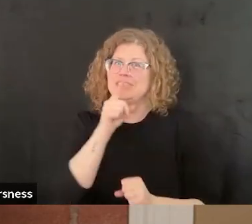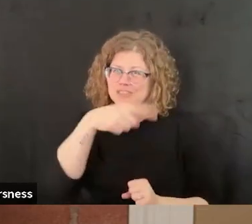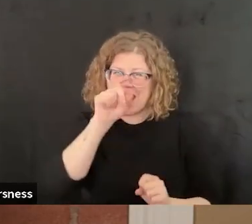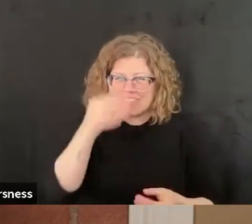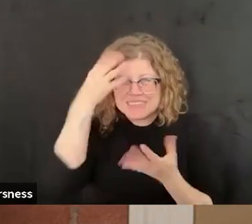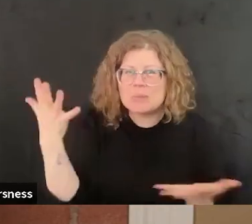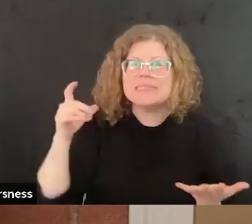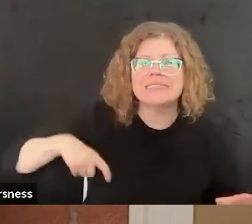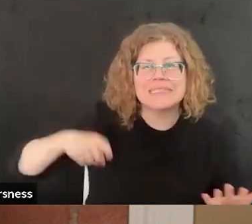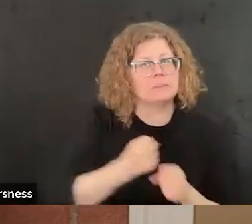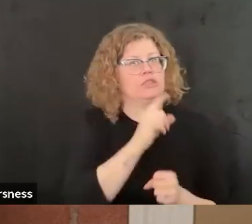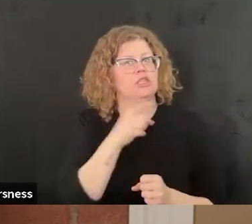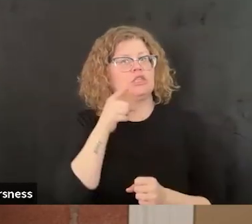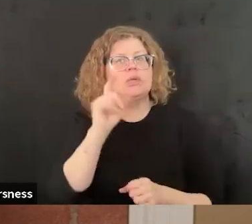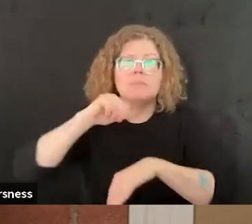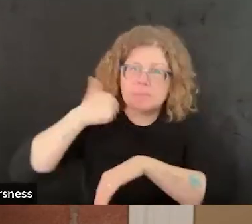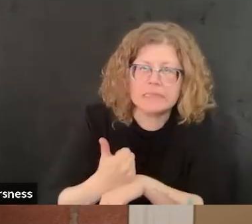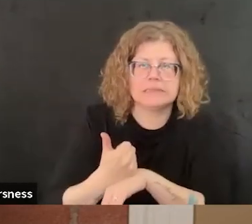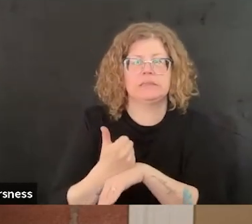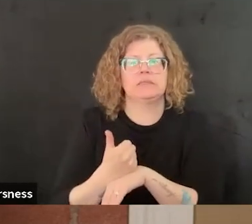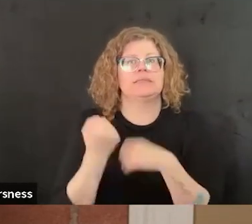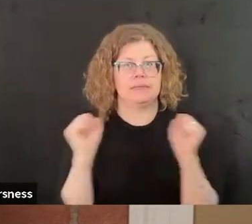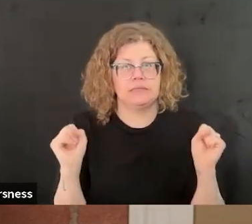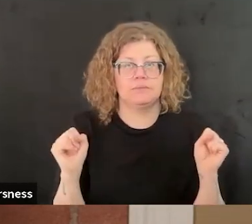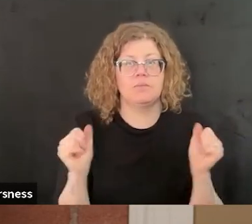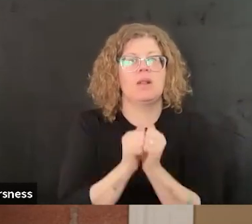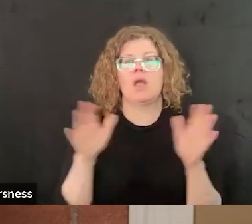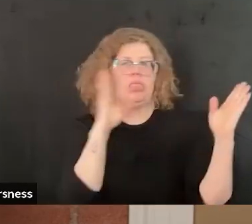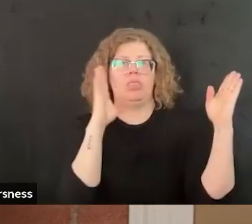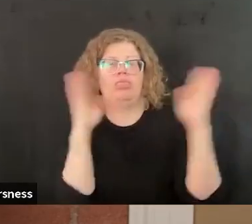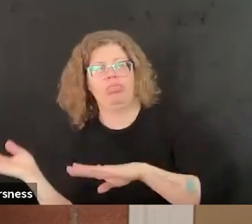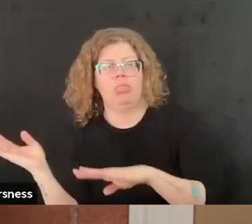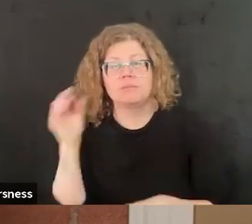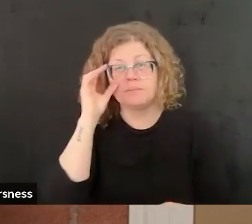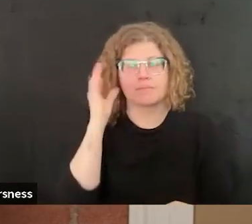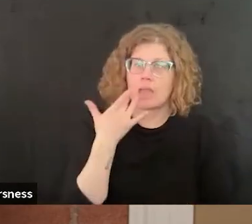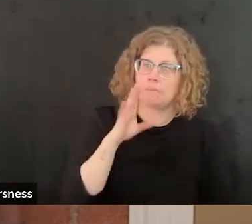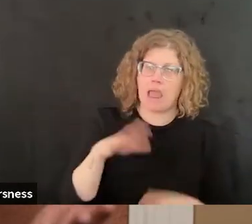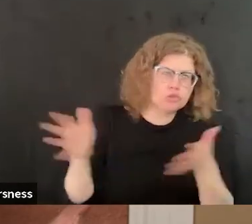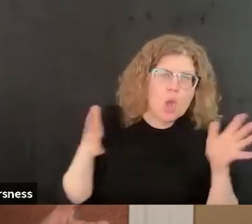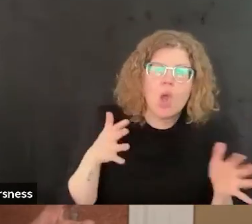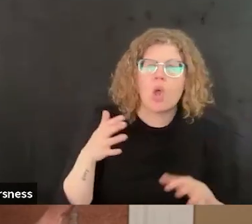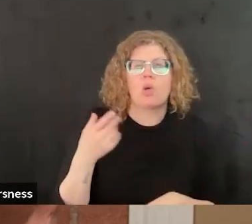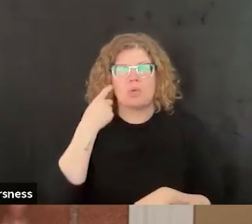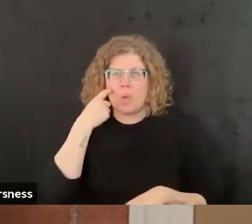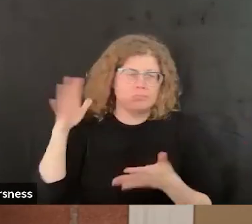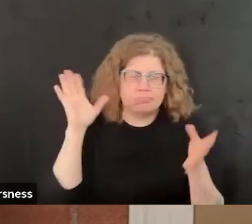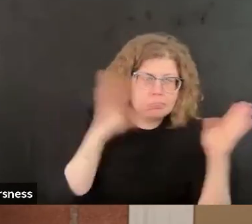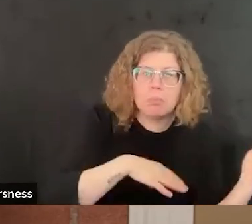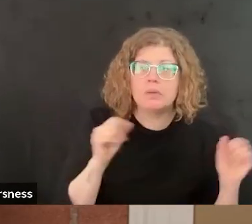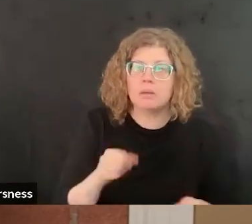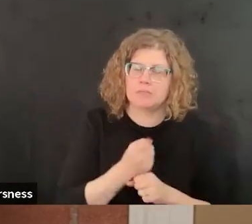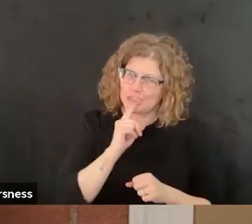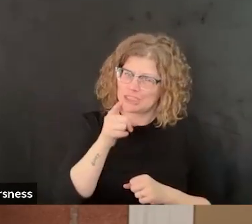you have what you need in order to install that project safely so that it doesn't get knocked over or fall over or blow away in the wind.